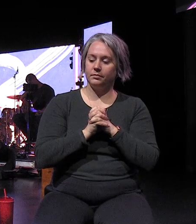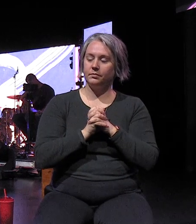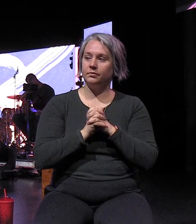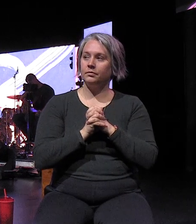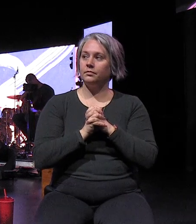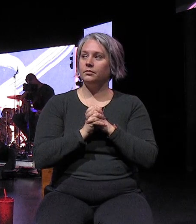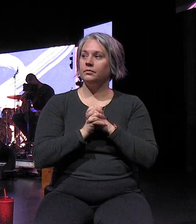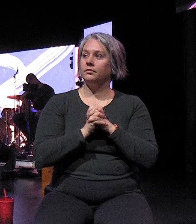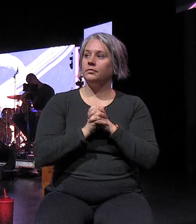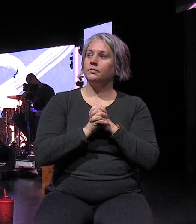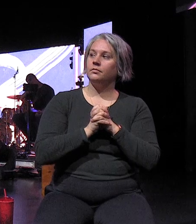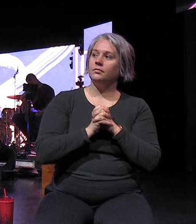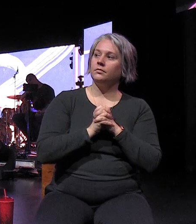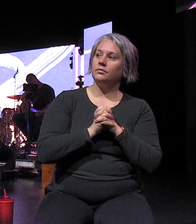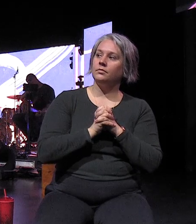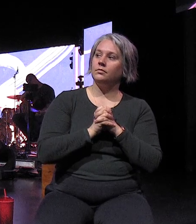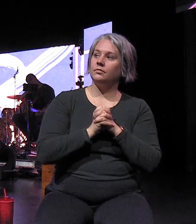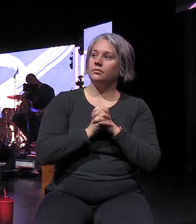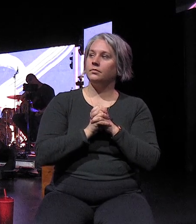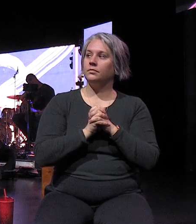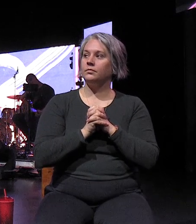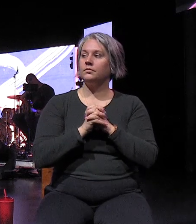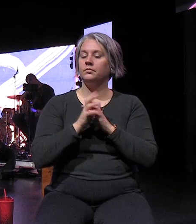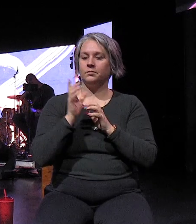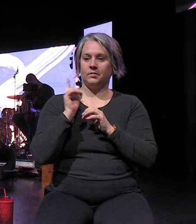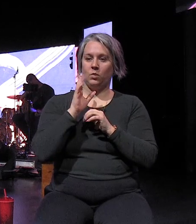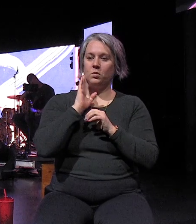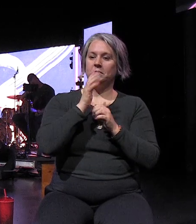Worship team's going to start singing Jesus at the Center of It All.